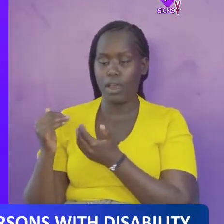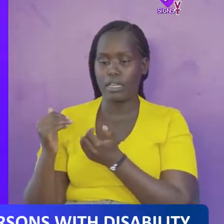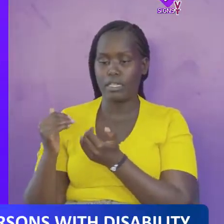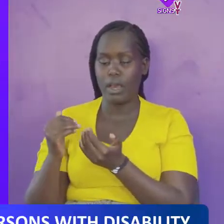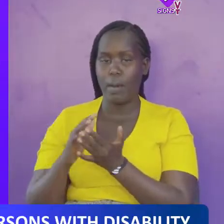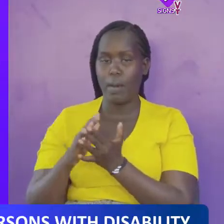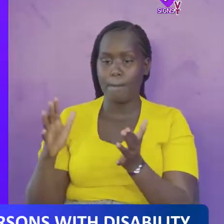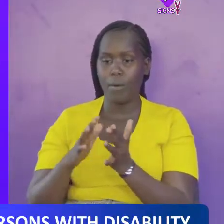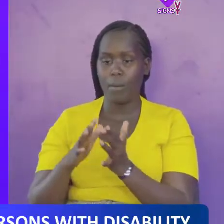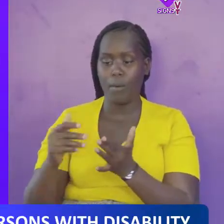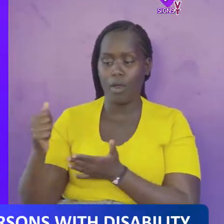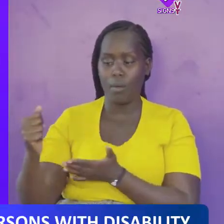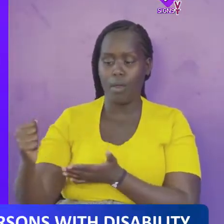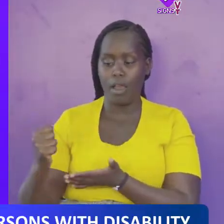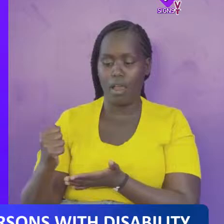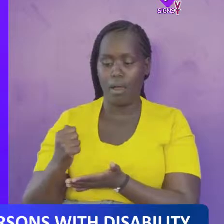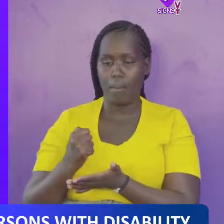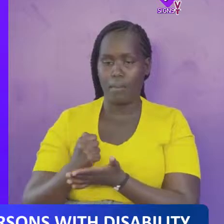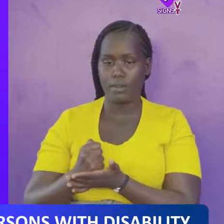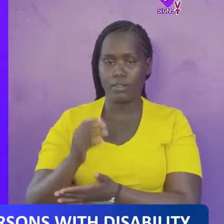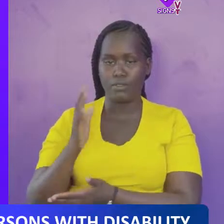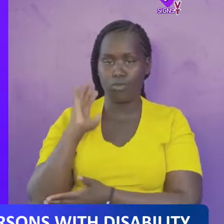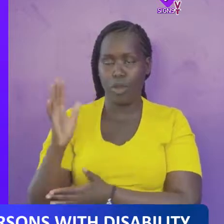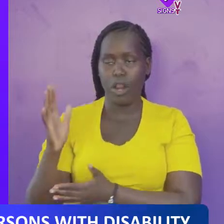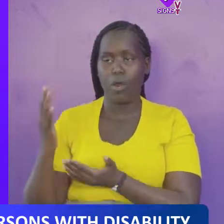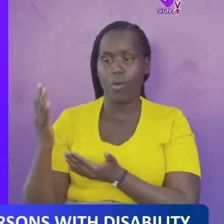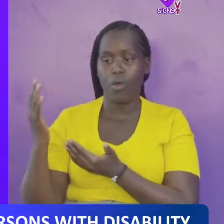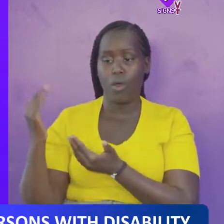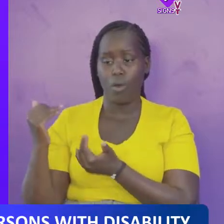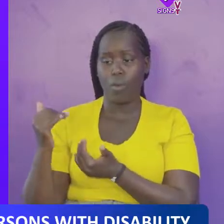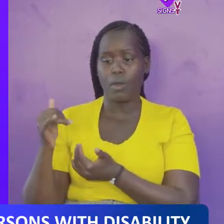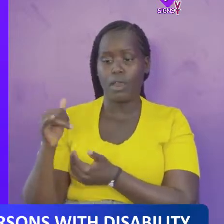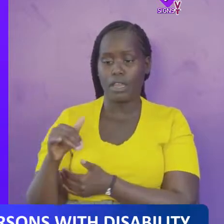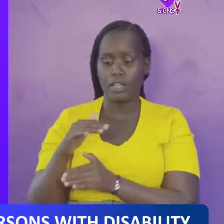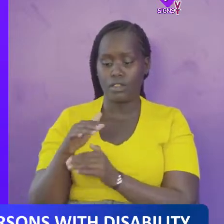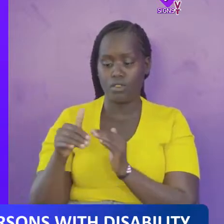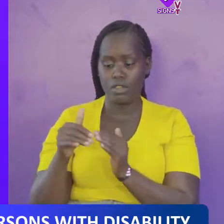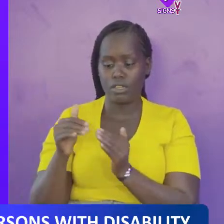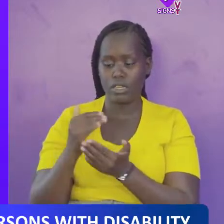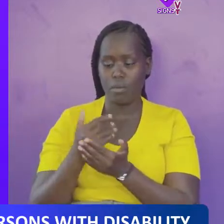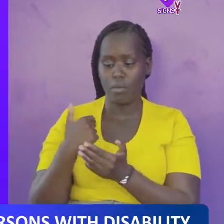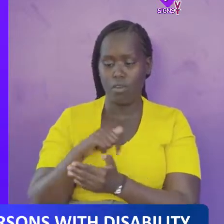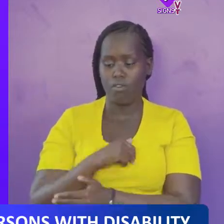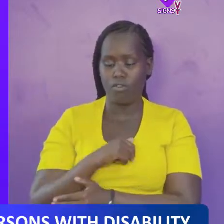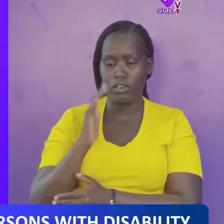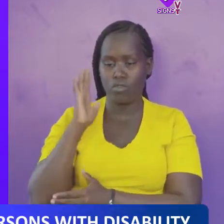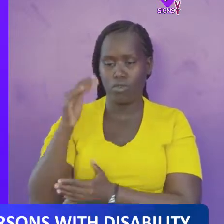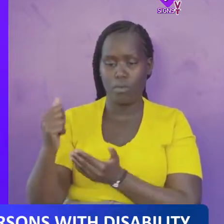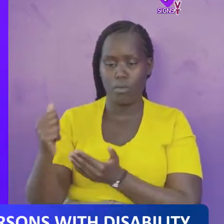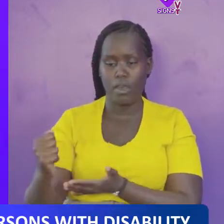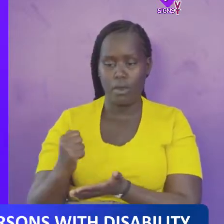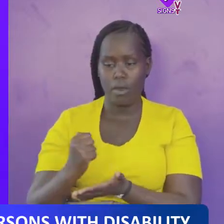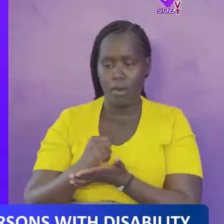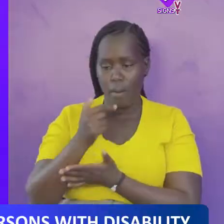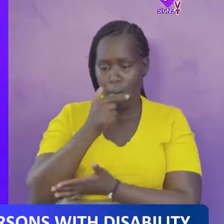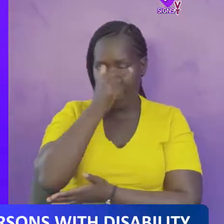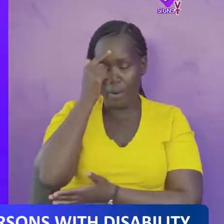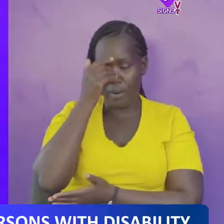appointed. We are still hoping that more of us would be appointed in those high